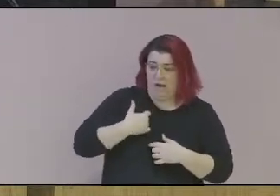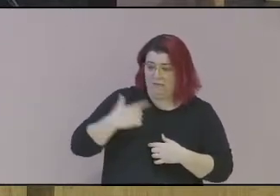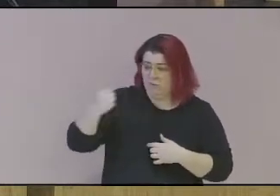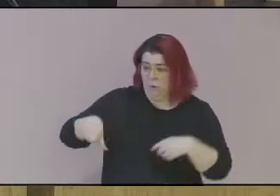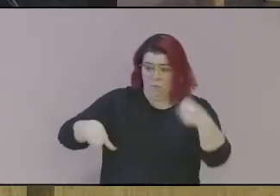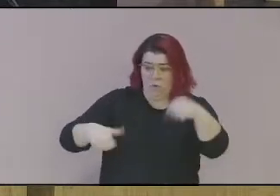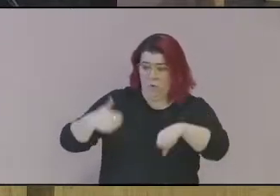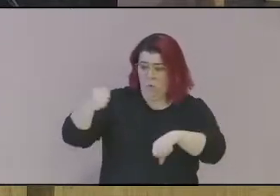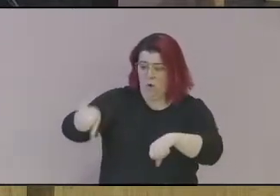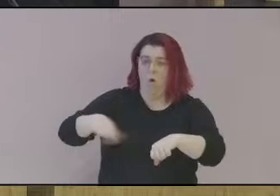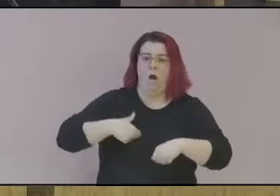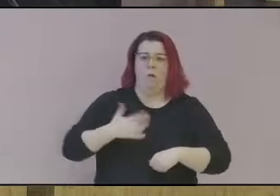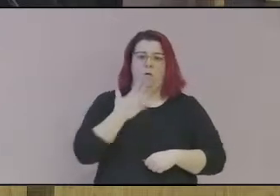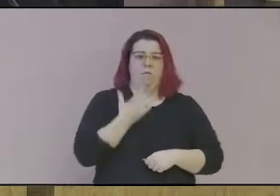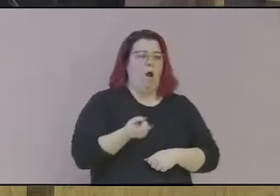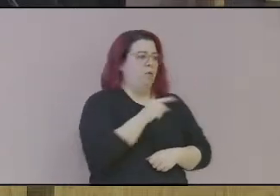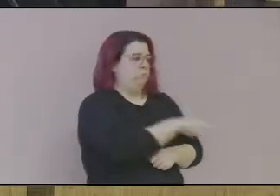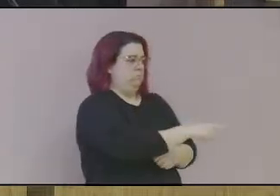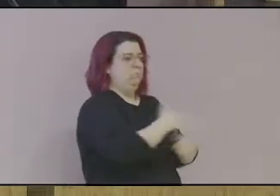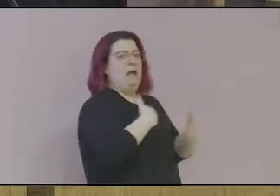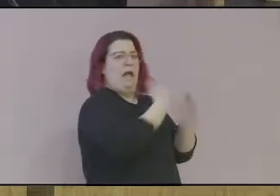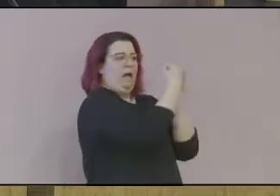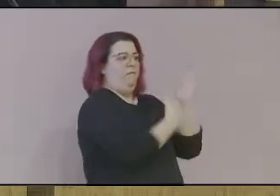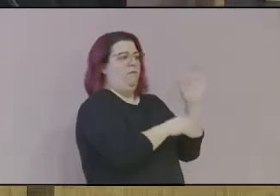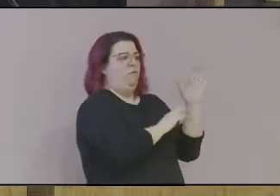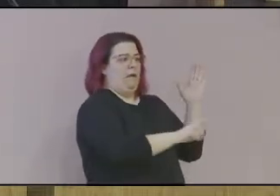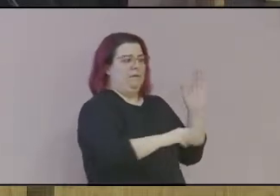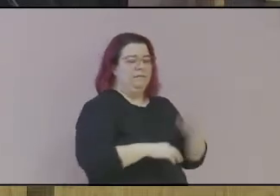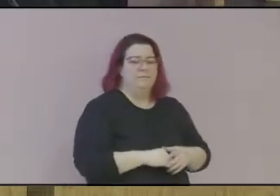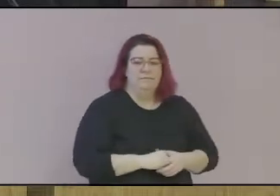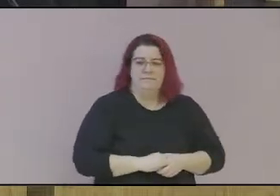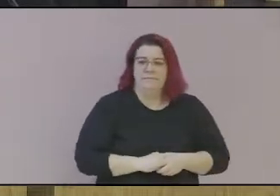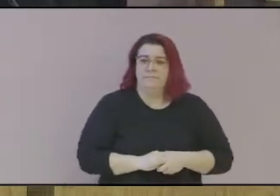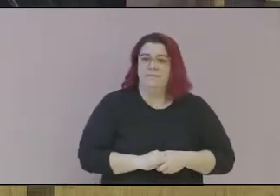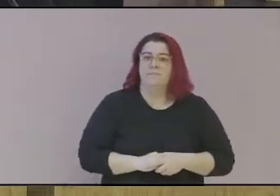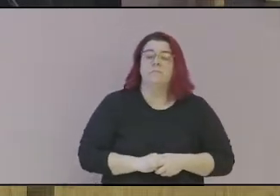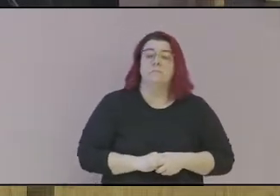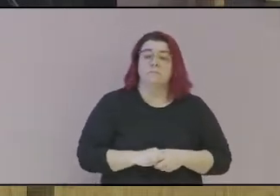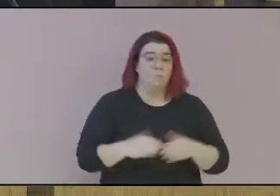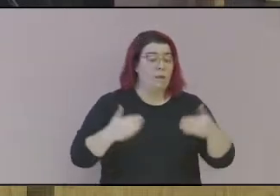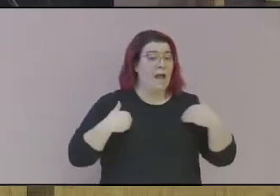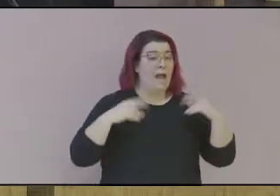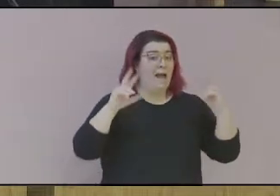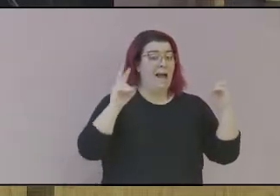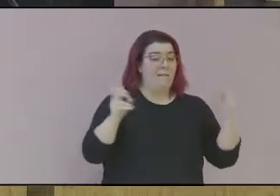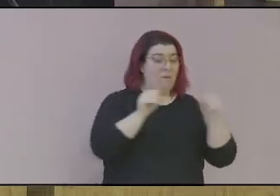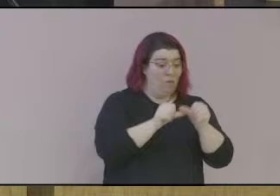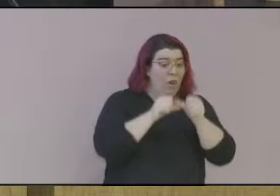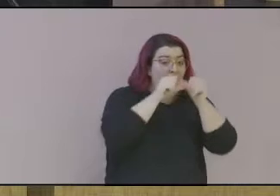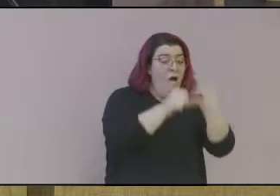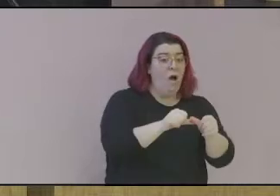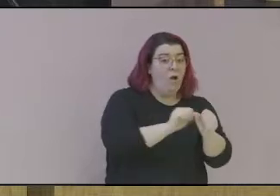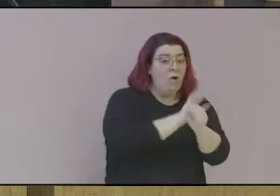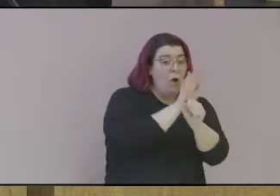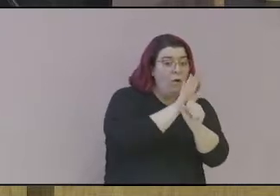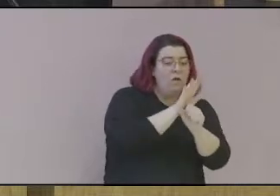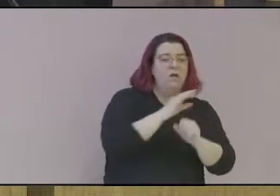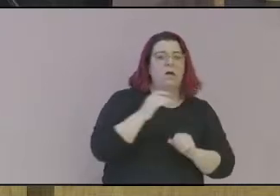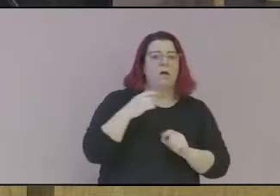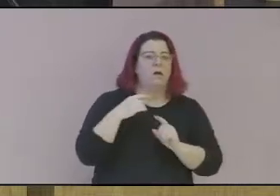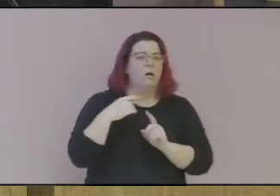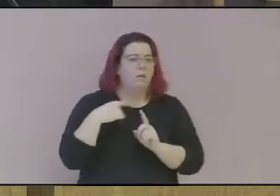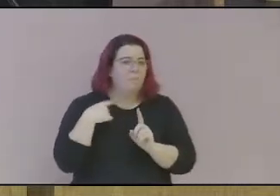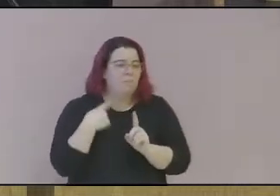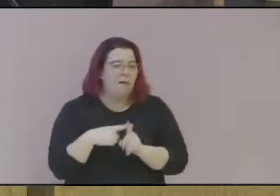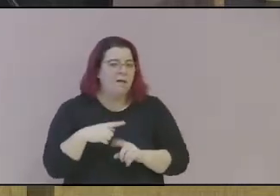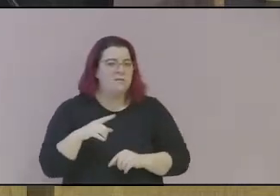Among the new disabilities that arose during COVID, we have long COVID, but there was also a lot of talk about trauma and